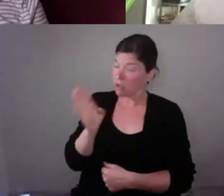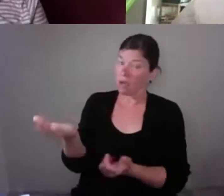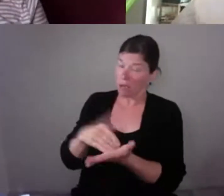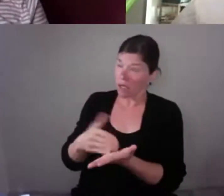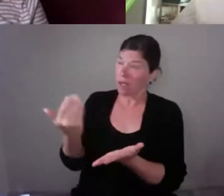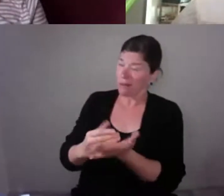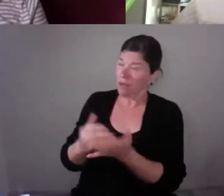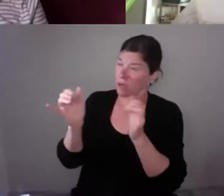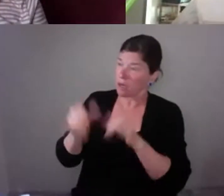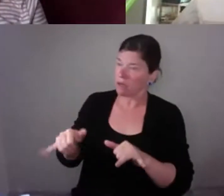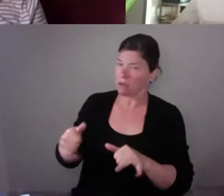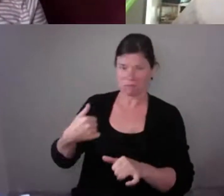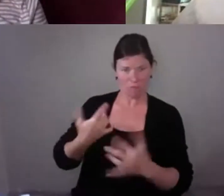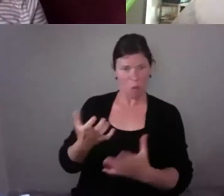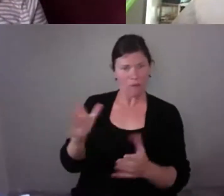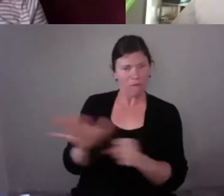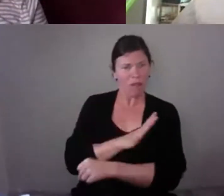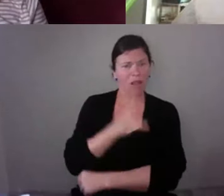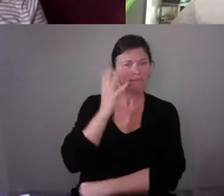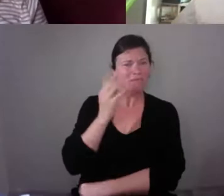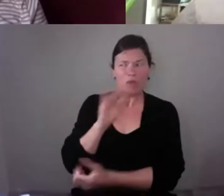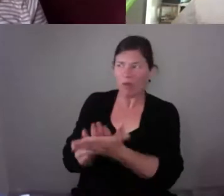have the full college experience, like